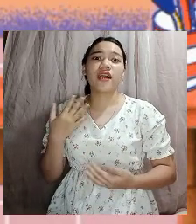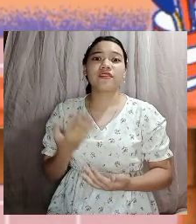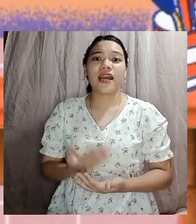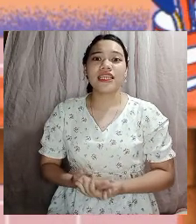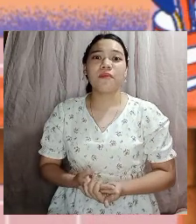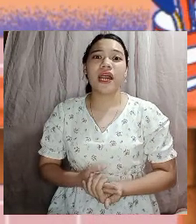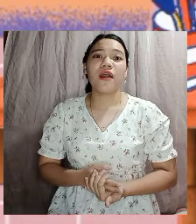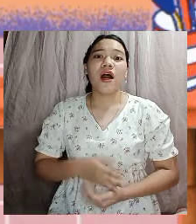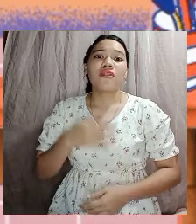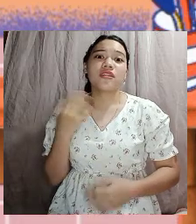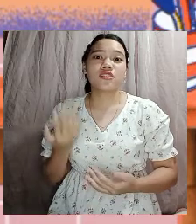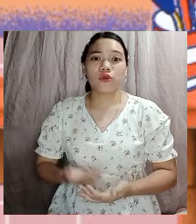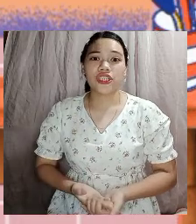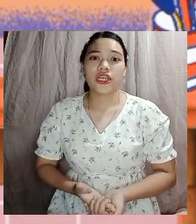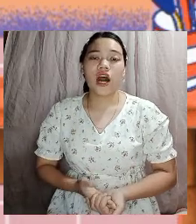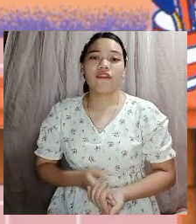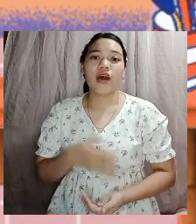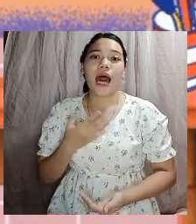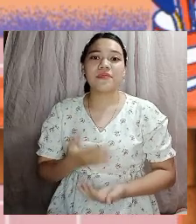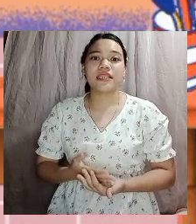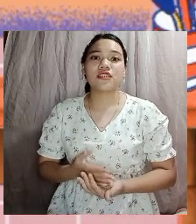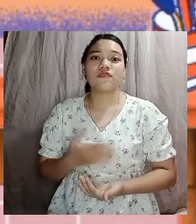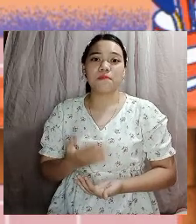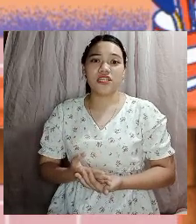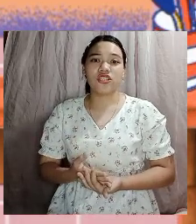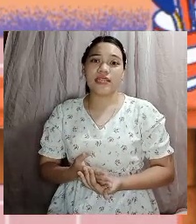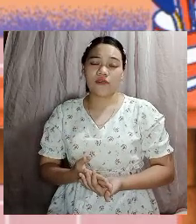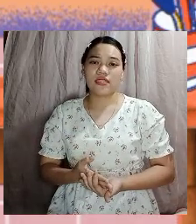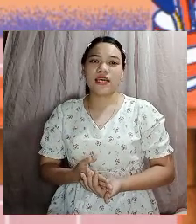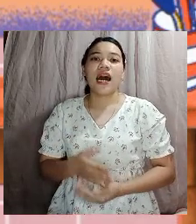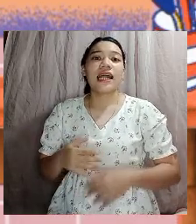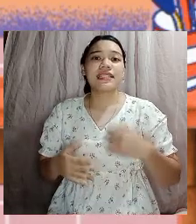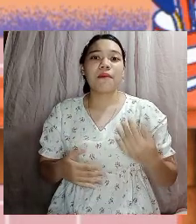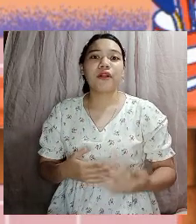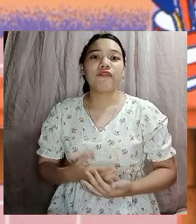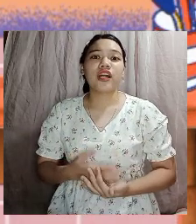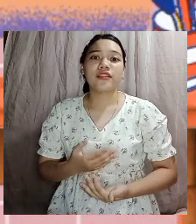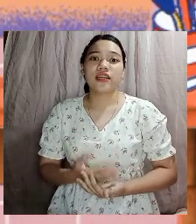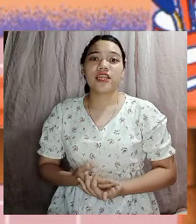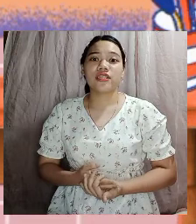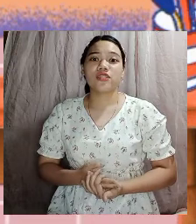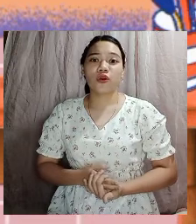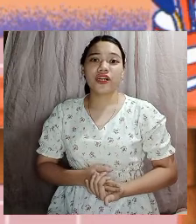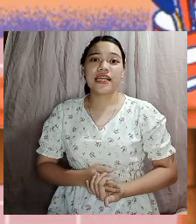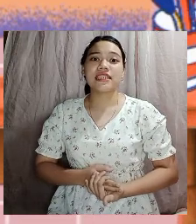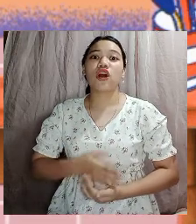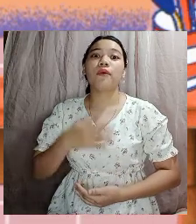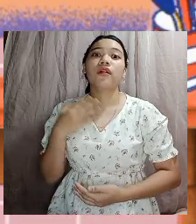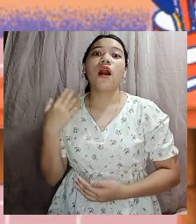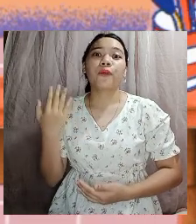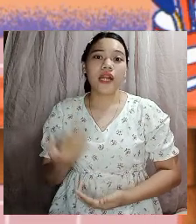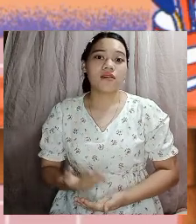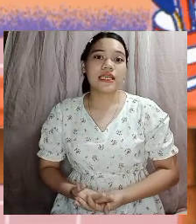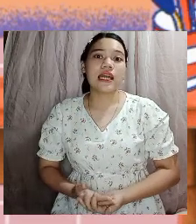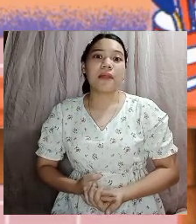are characterized by the distortion of absence of speech sounds. An example of an articulation disorder is